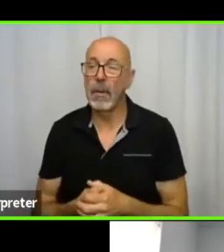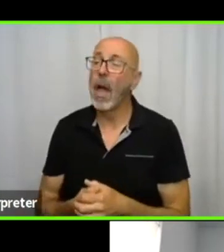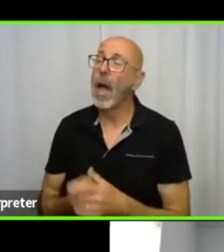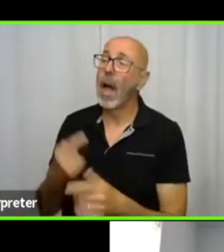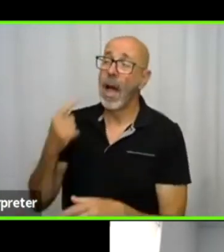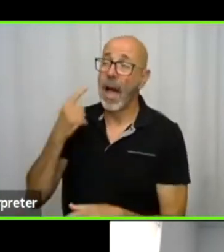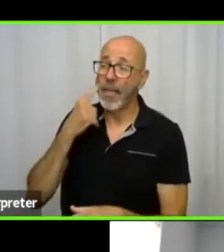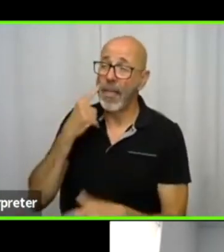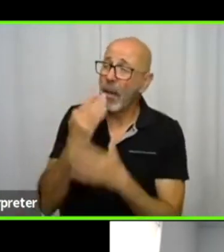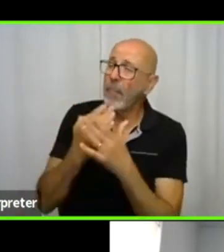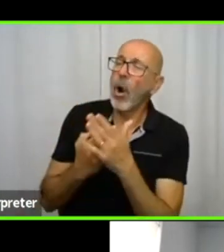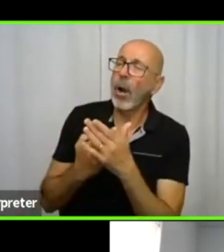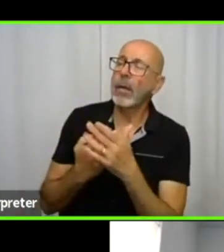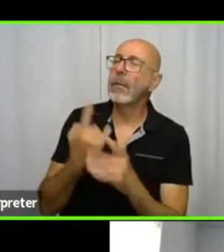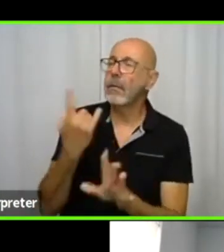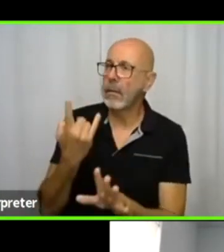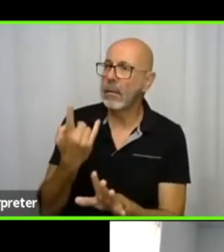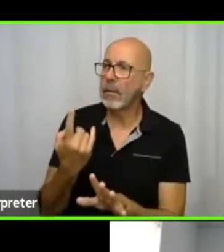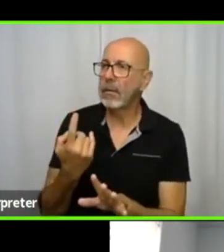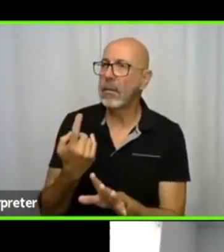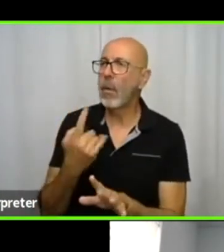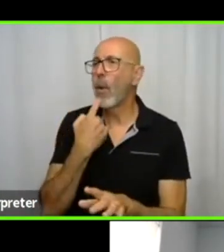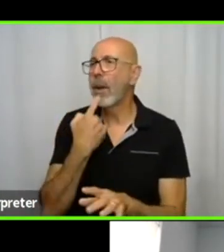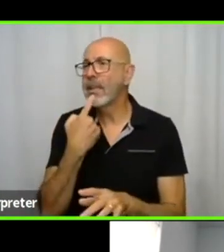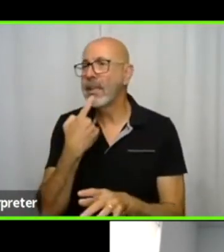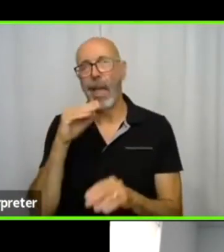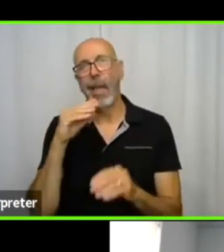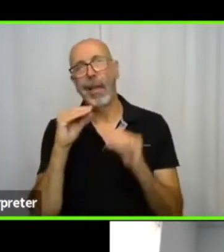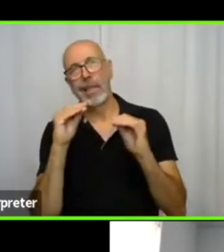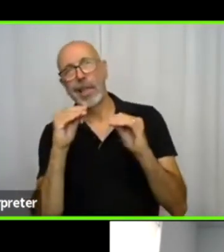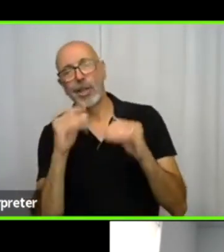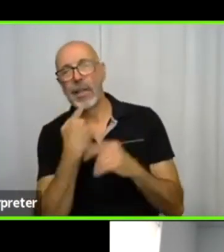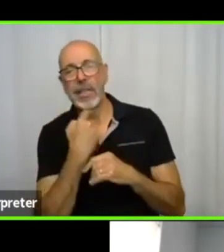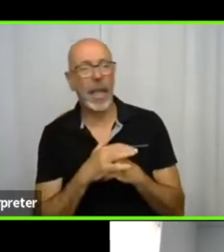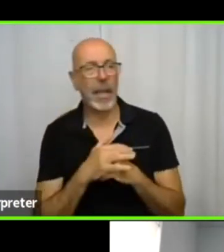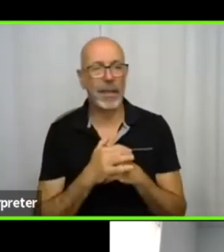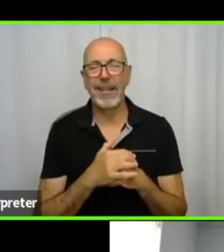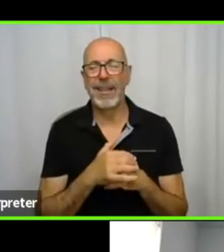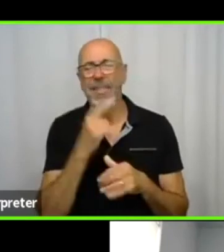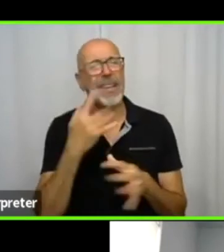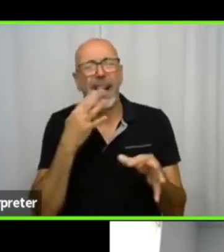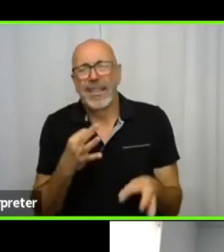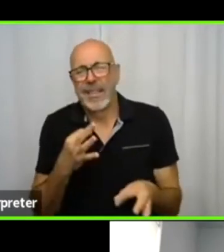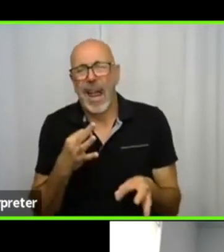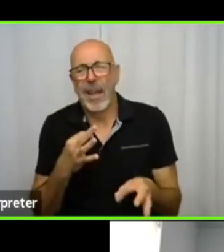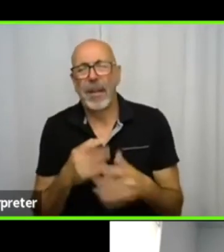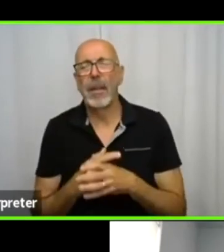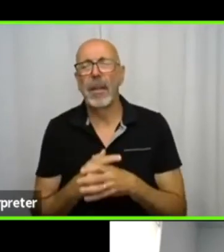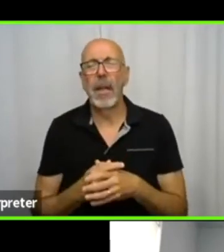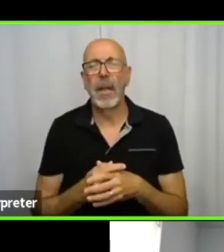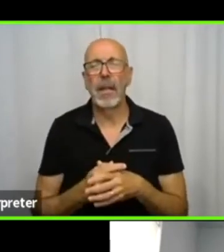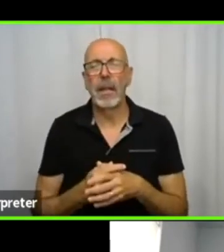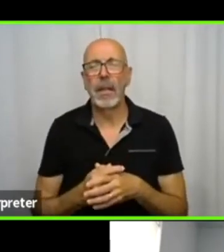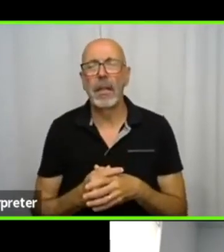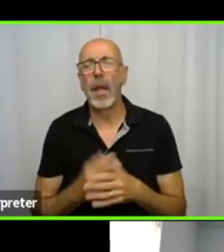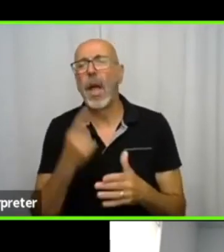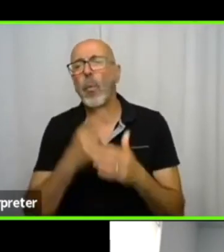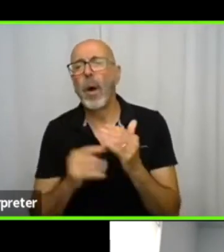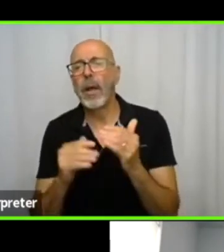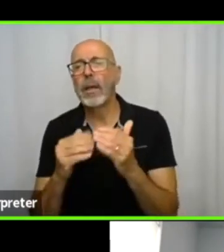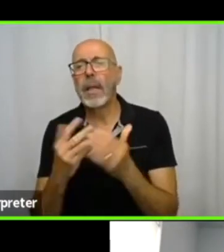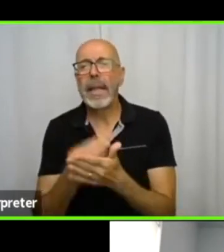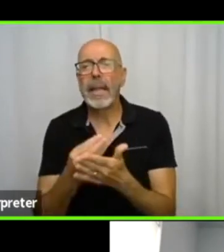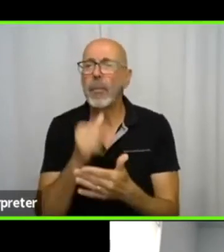of, on the one hand, one could be pedantic and say they're not determining what you make so much as they're determining at what income you're no